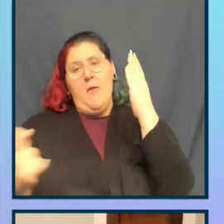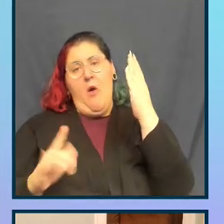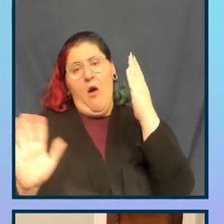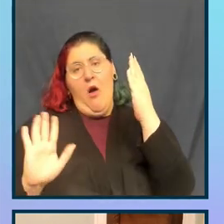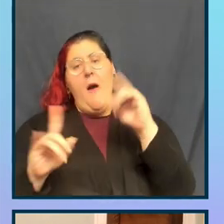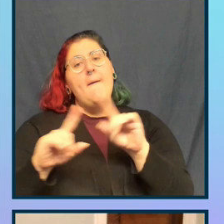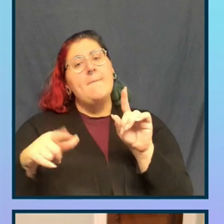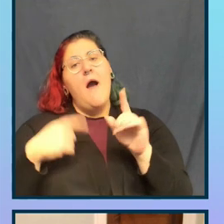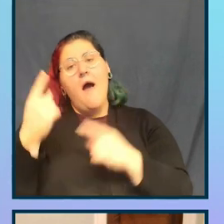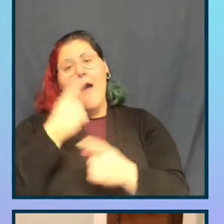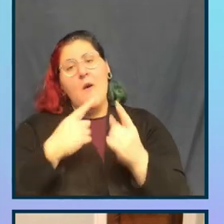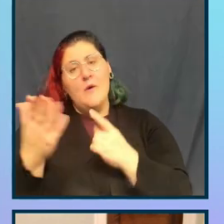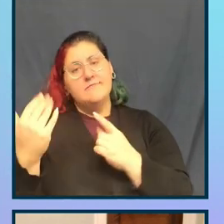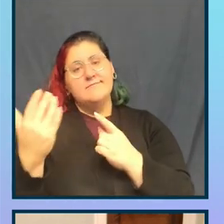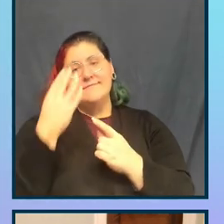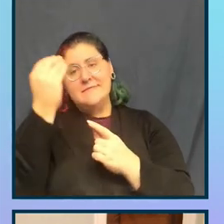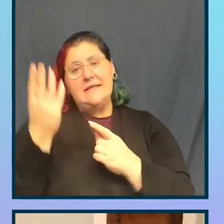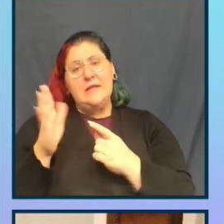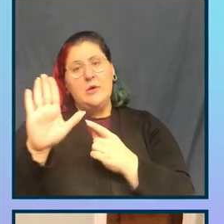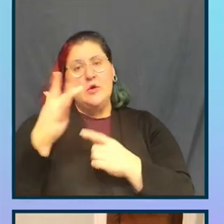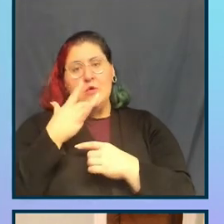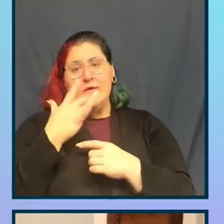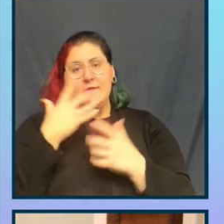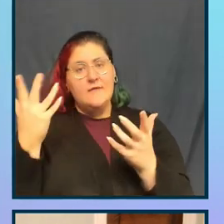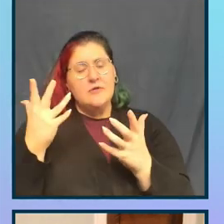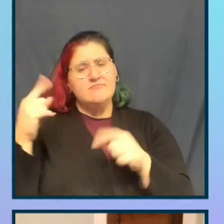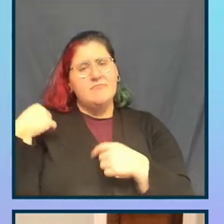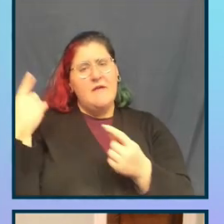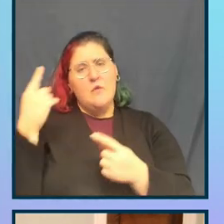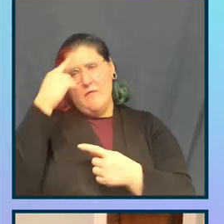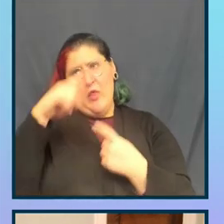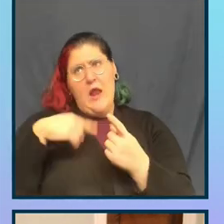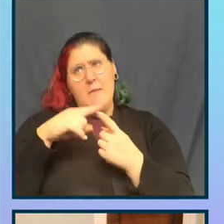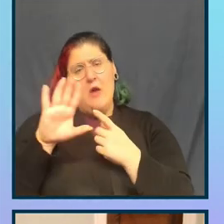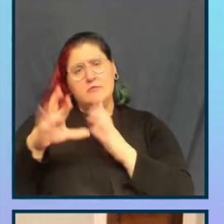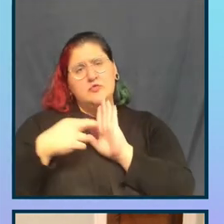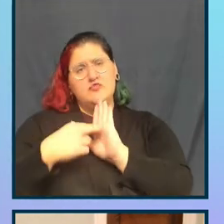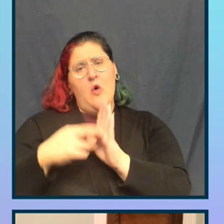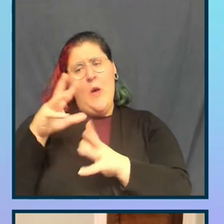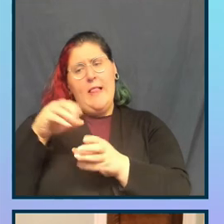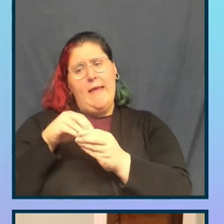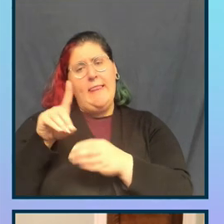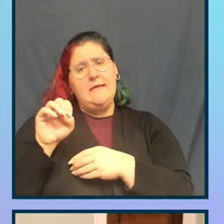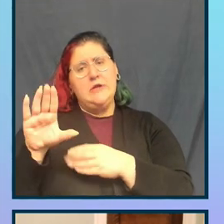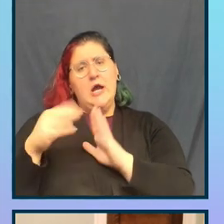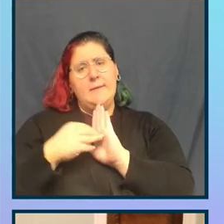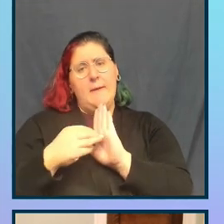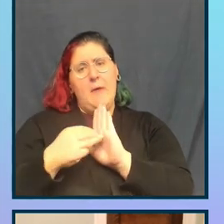what is your favorite HTML tag? And have you ever thought about its role in the document model and what it means?